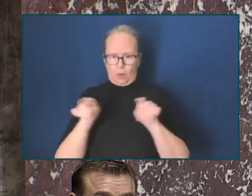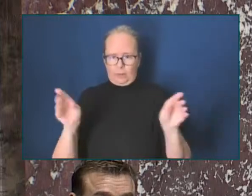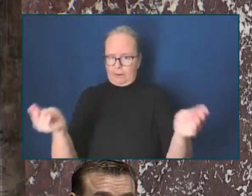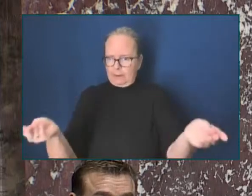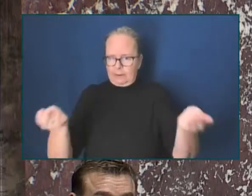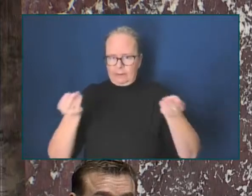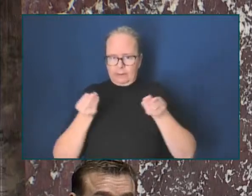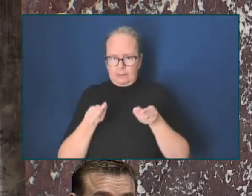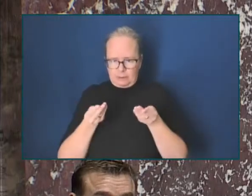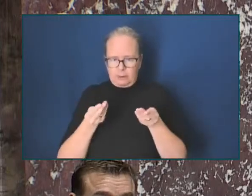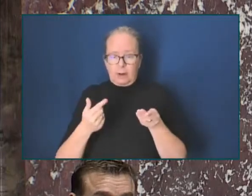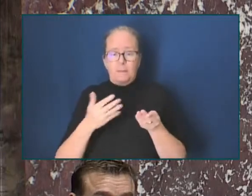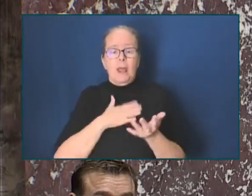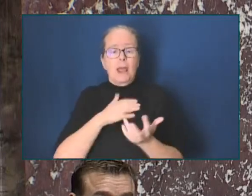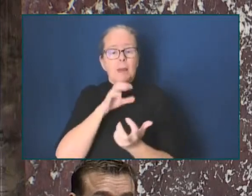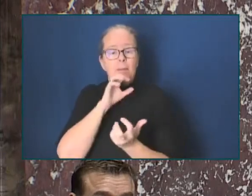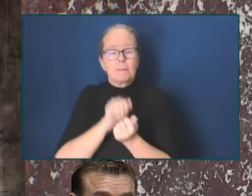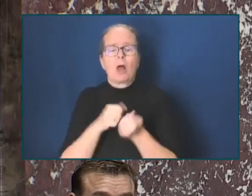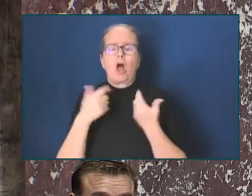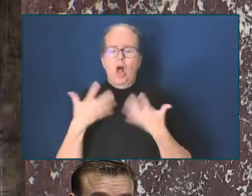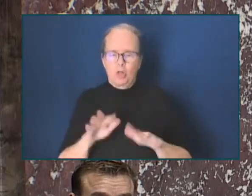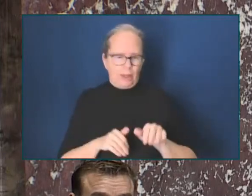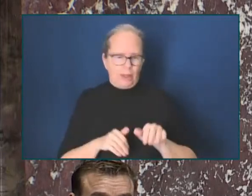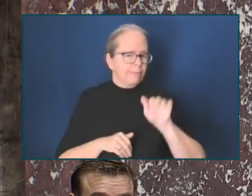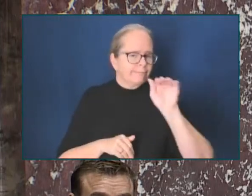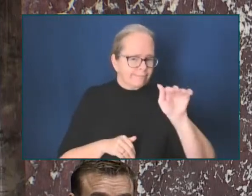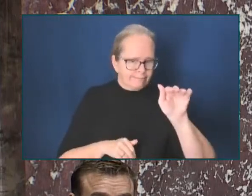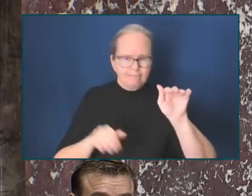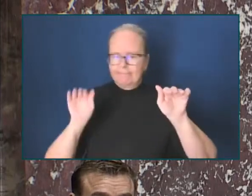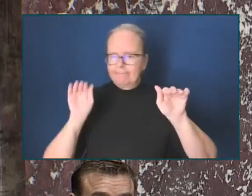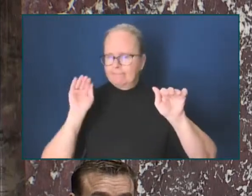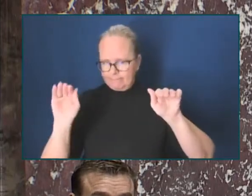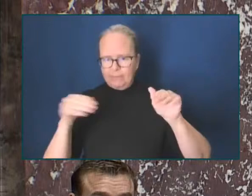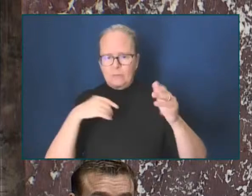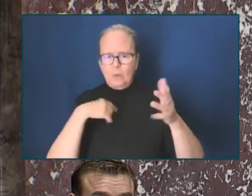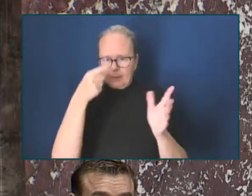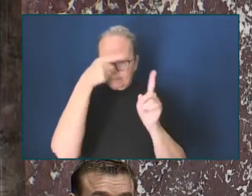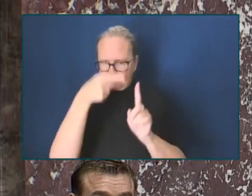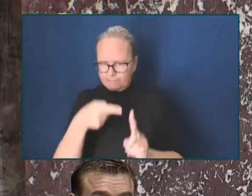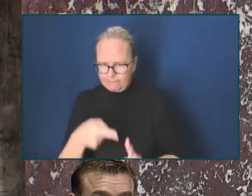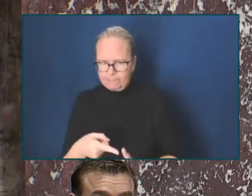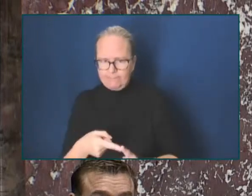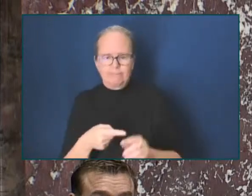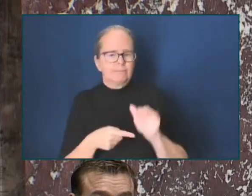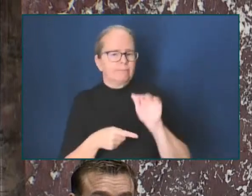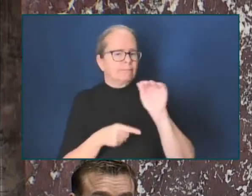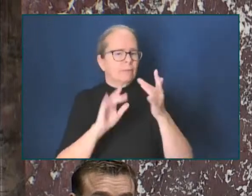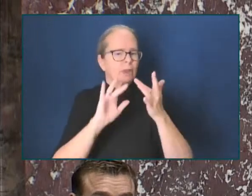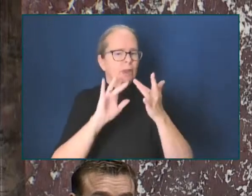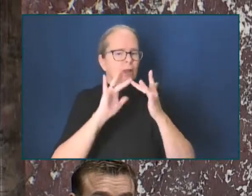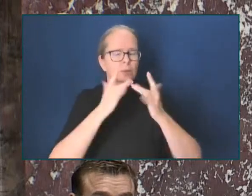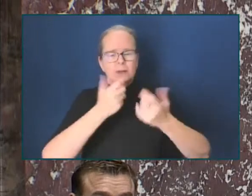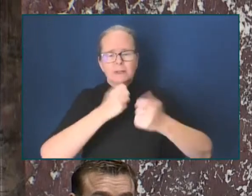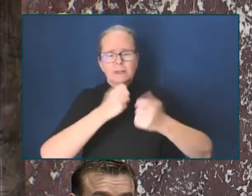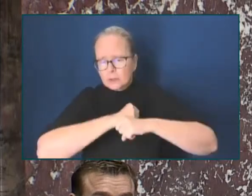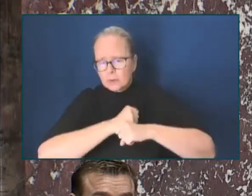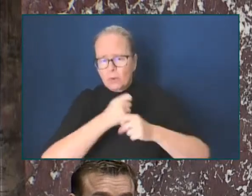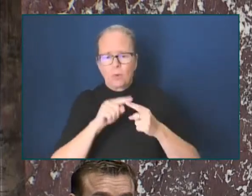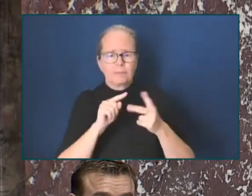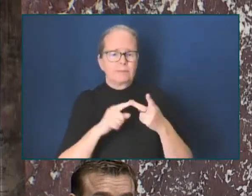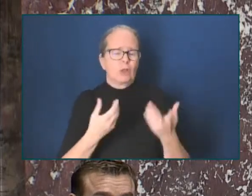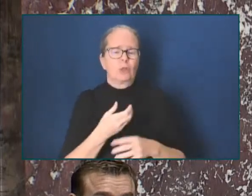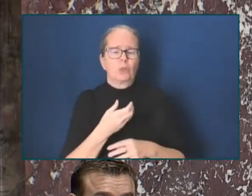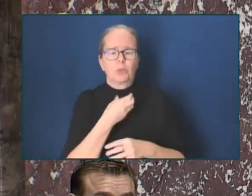as well as the detection and response of cybersecurity threats to BC Hydro industrial control systems. But Mr. Speaker,